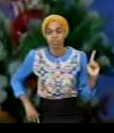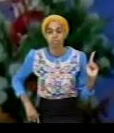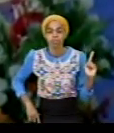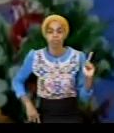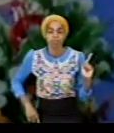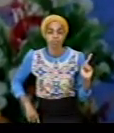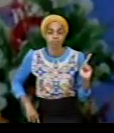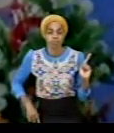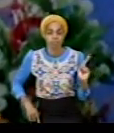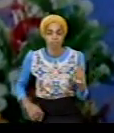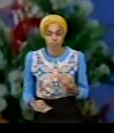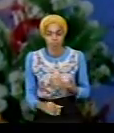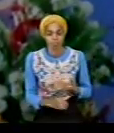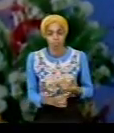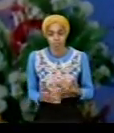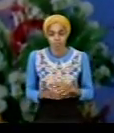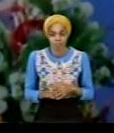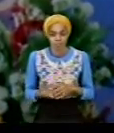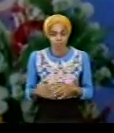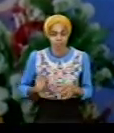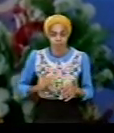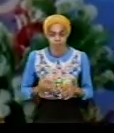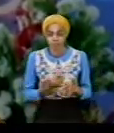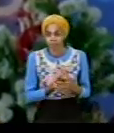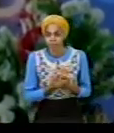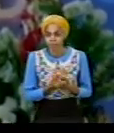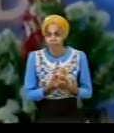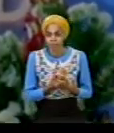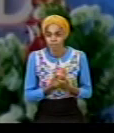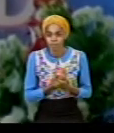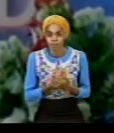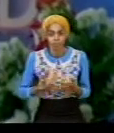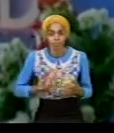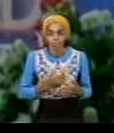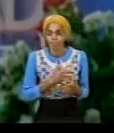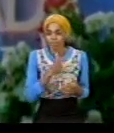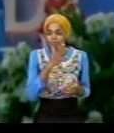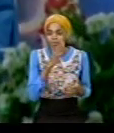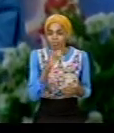Our mother is here. Our mommy is here.